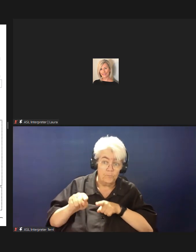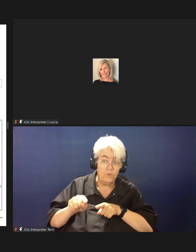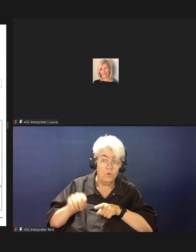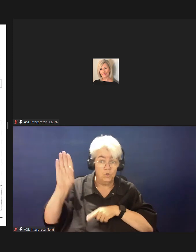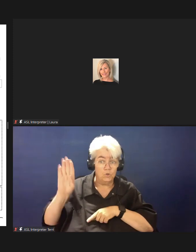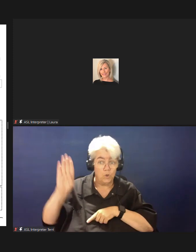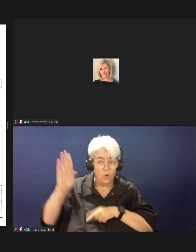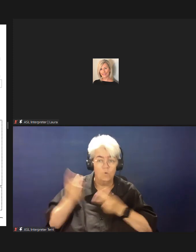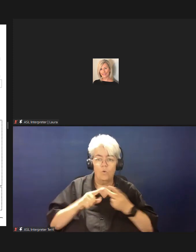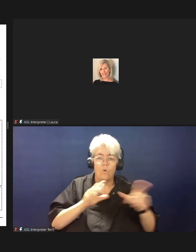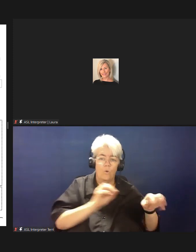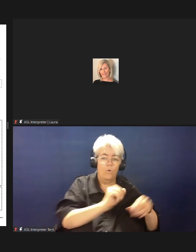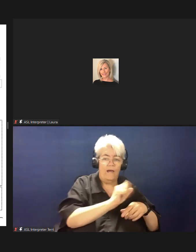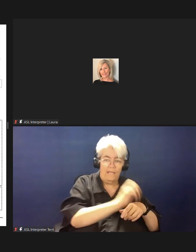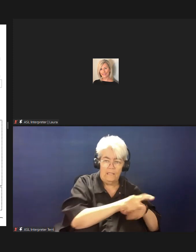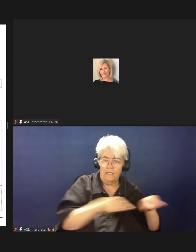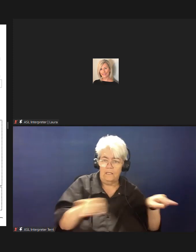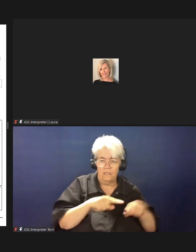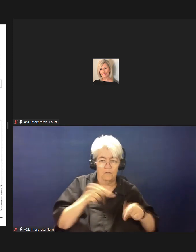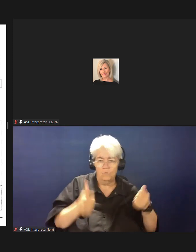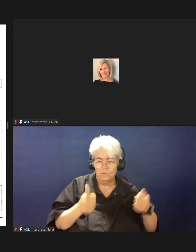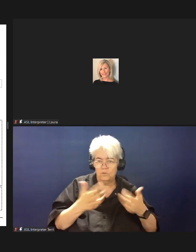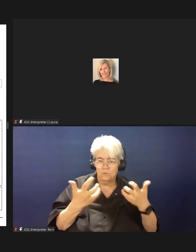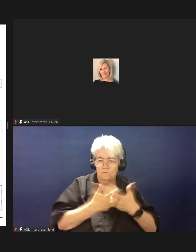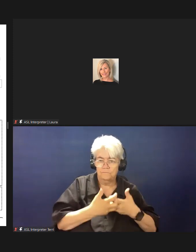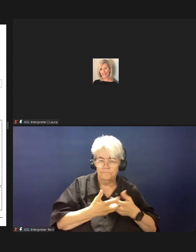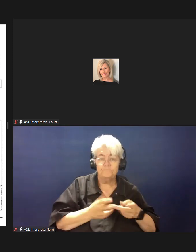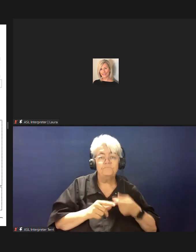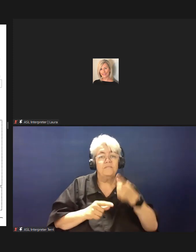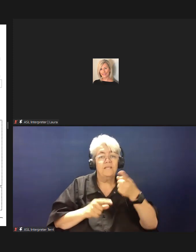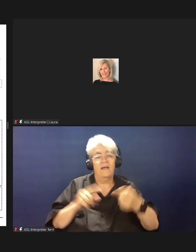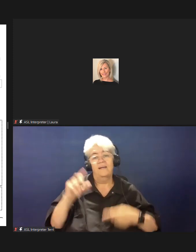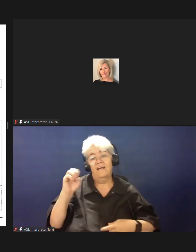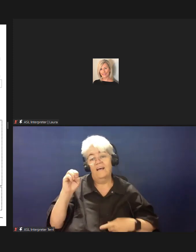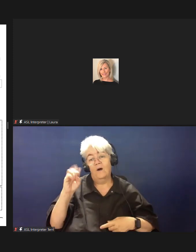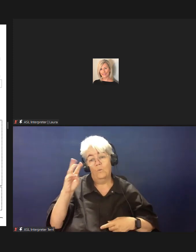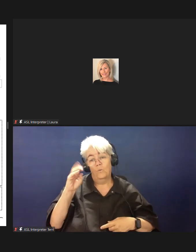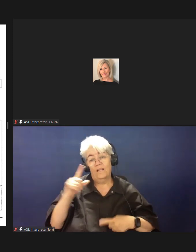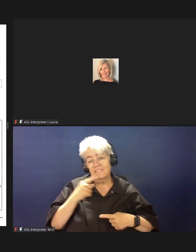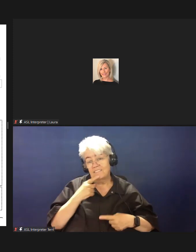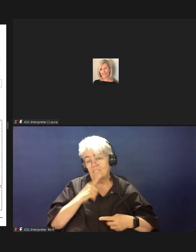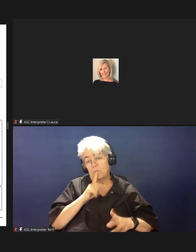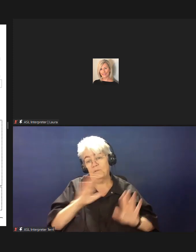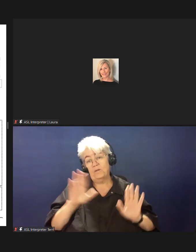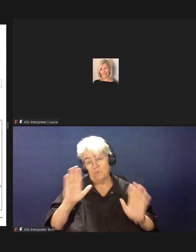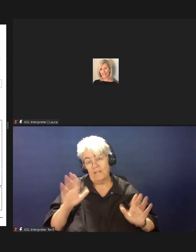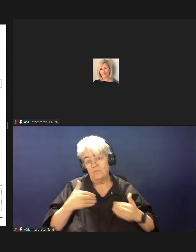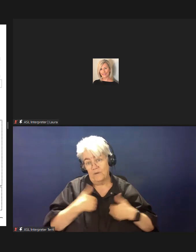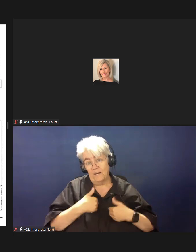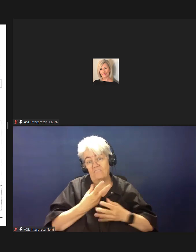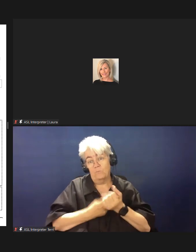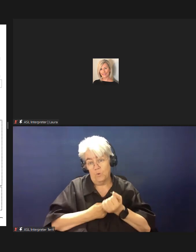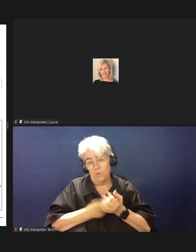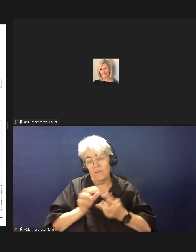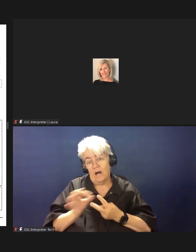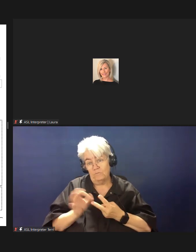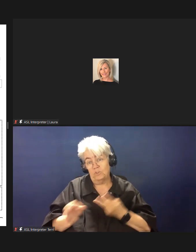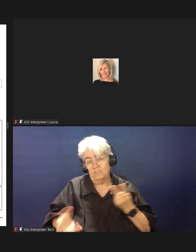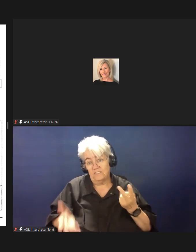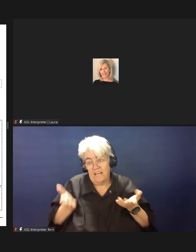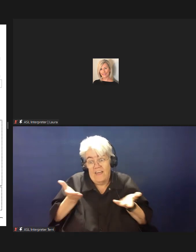you respond, but the first thing I would say, how great it would be to have both options